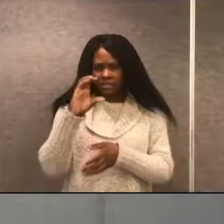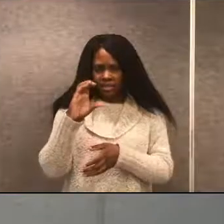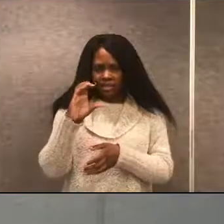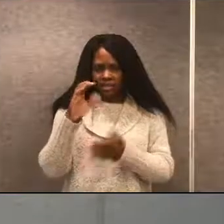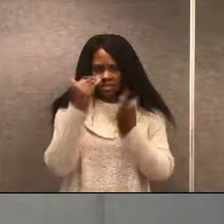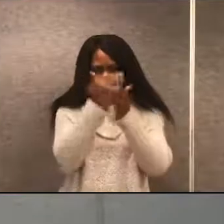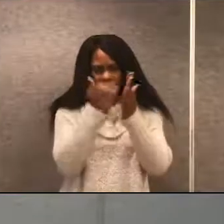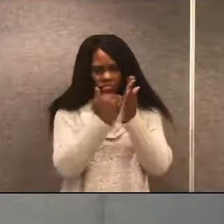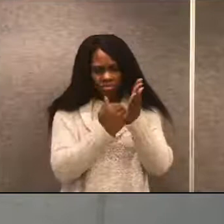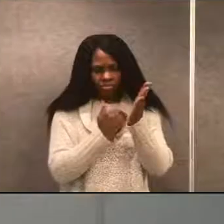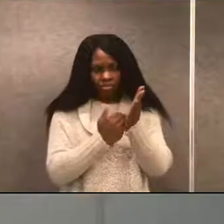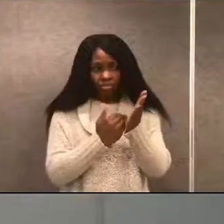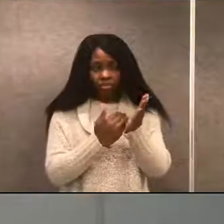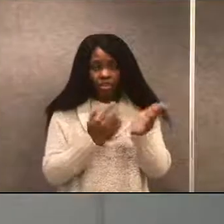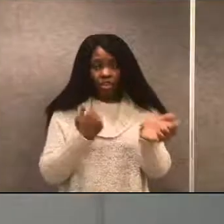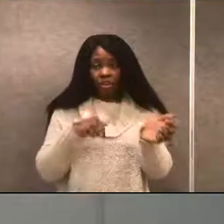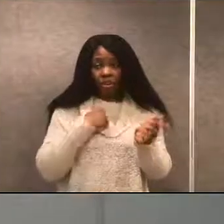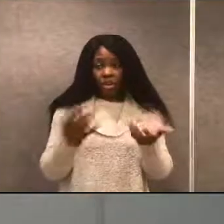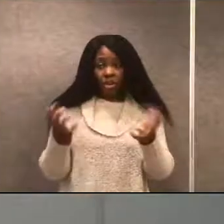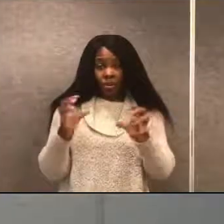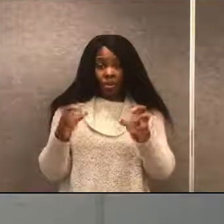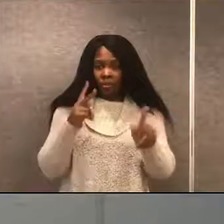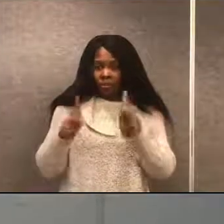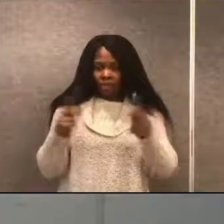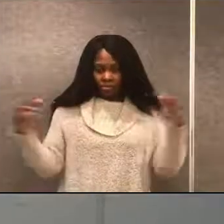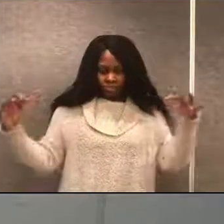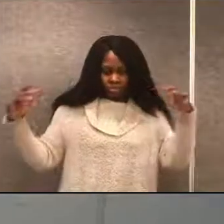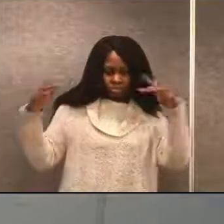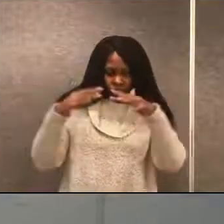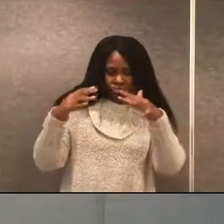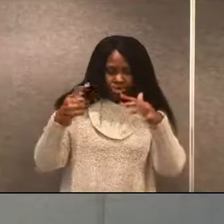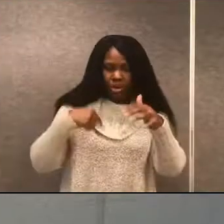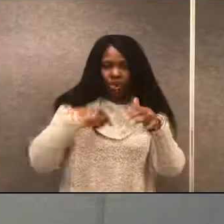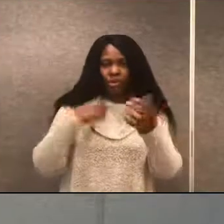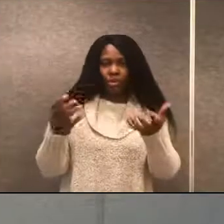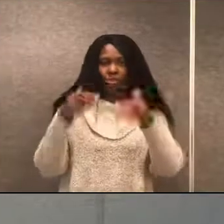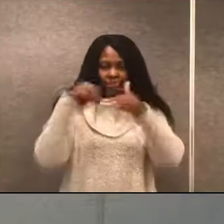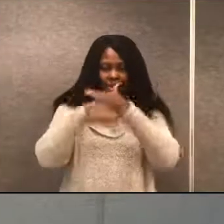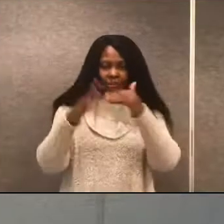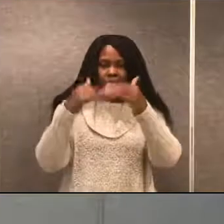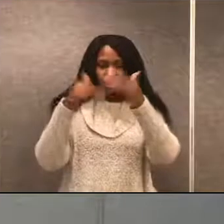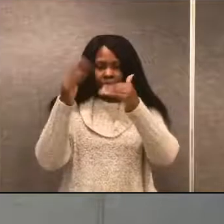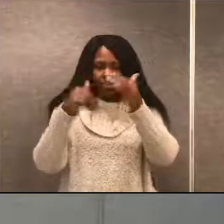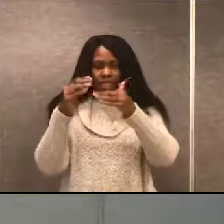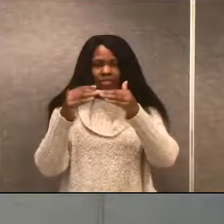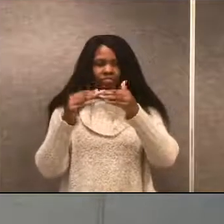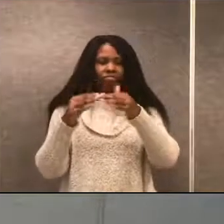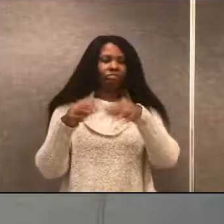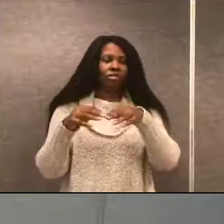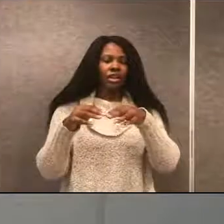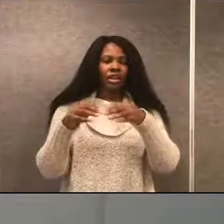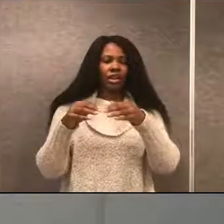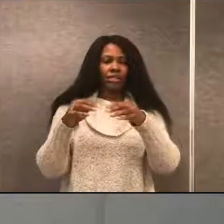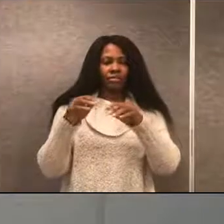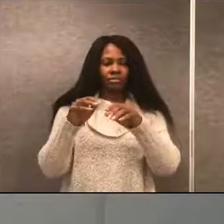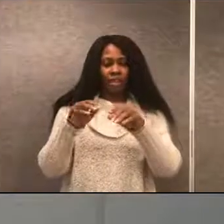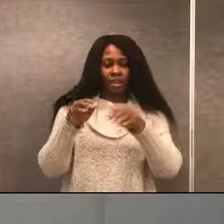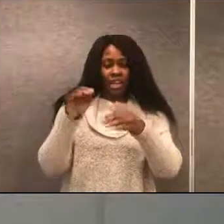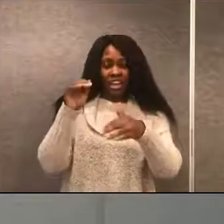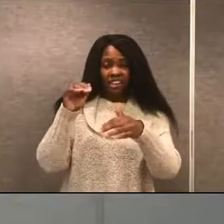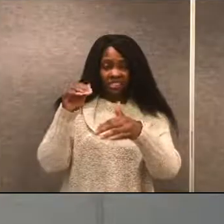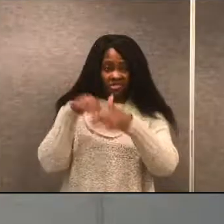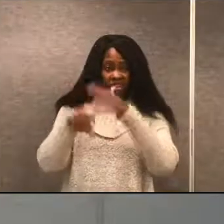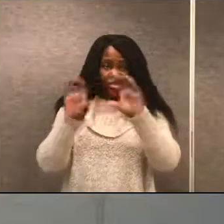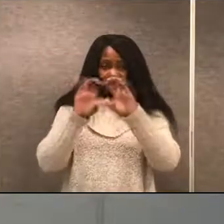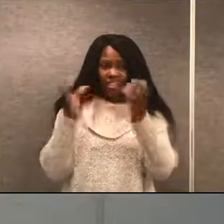they're not conjugating now, and we don't want them to conjugate. We want them to come in, go through their screening process, go to the classroom and teach from the classroom. And it's just that simple. And when we got